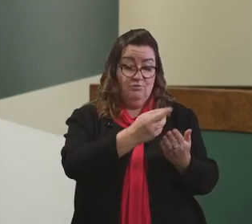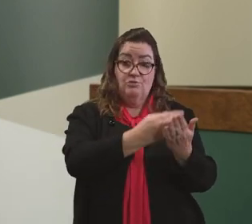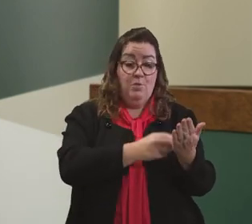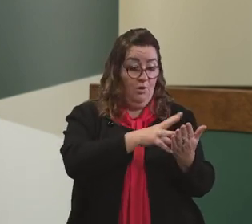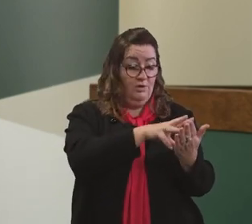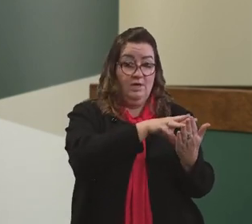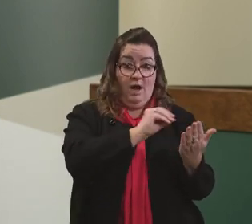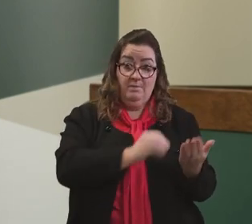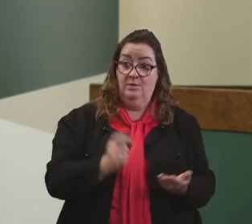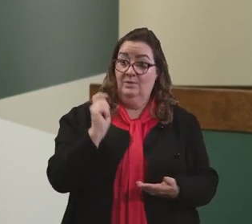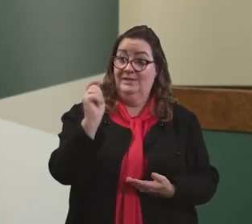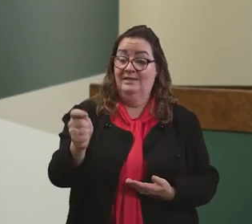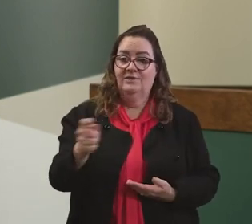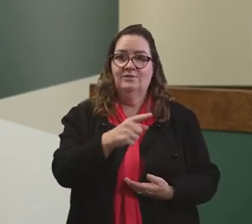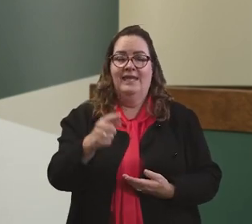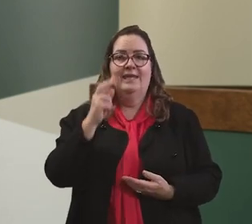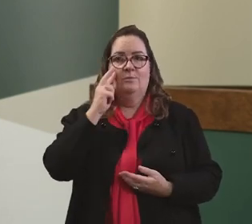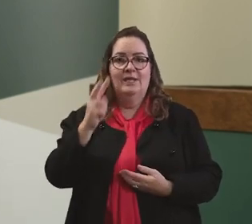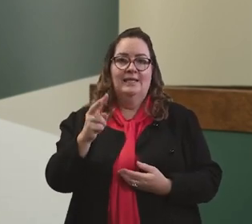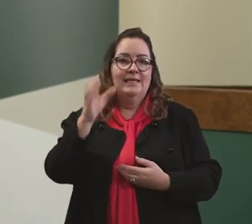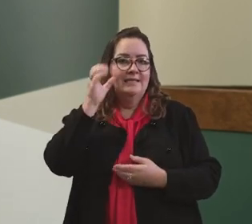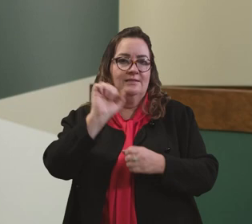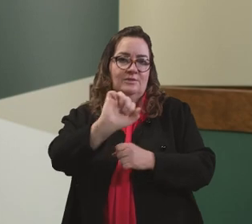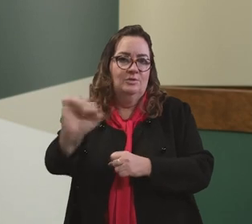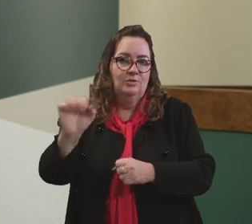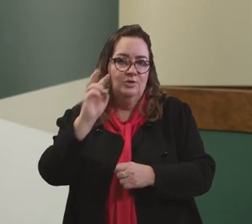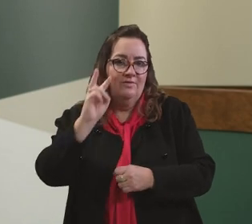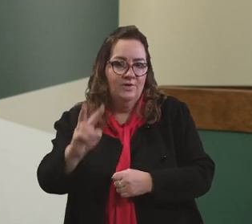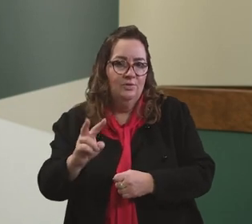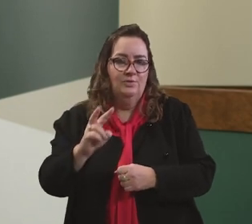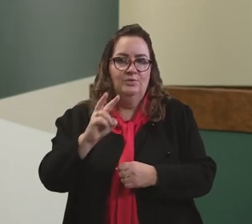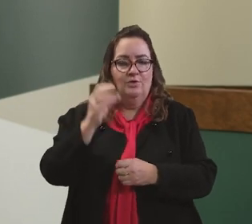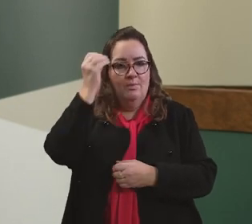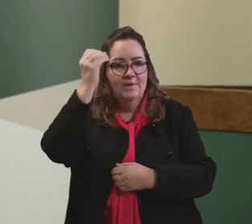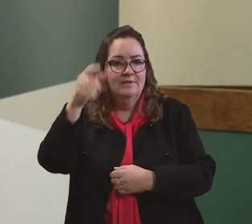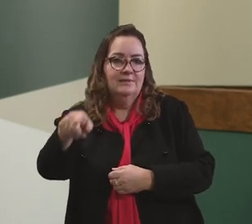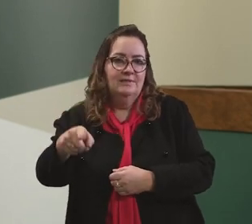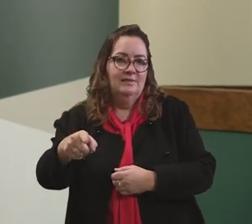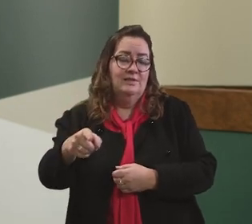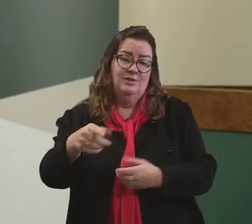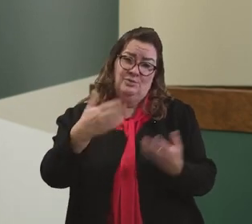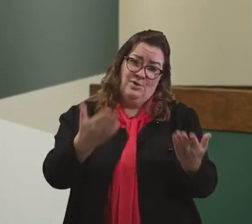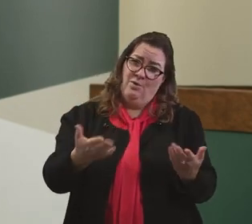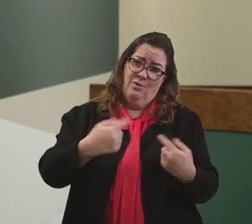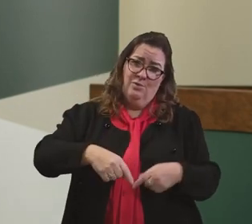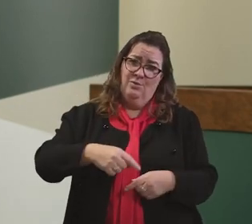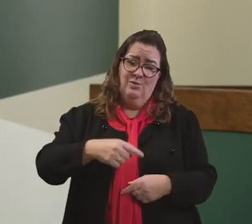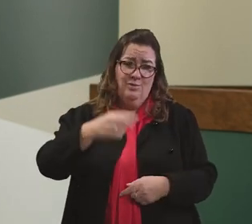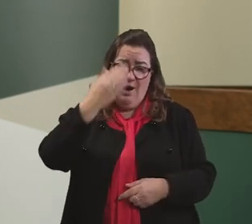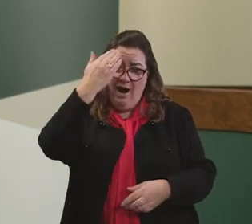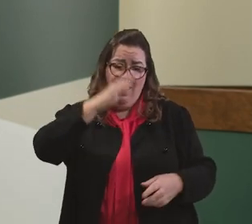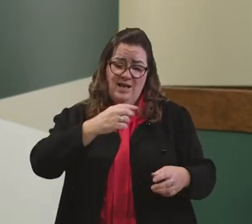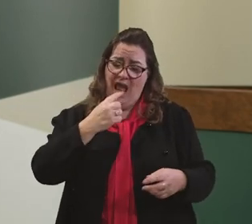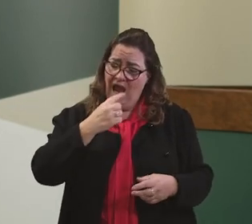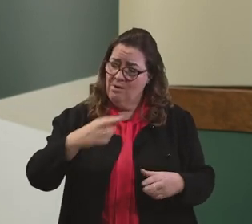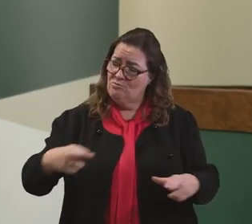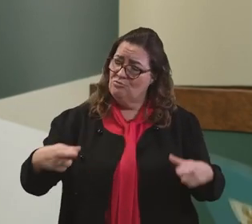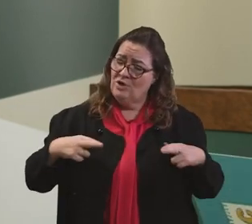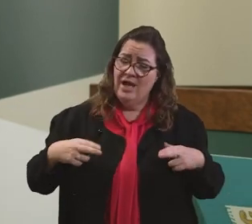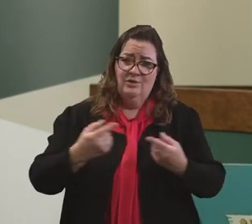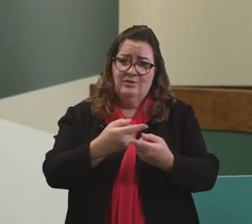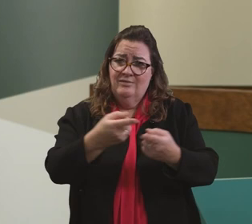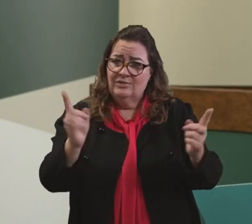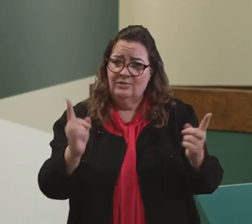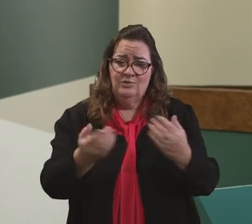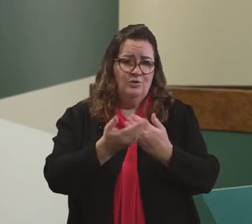hear directly the views of children and young people. So as you know, Ireland is really proud of what we do for children and young people, and we always